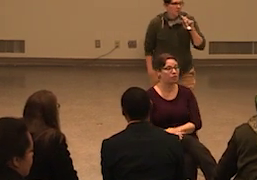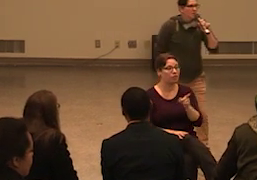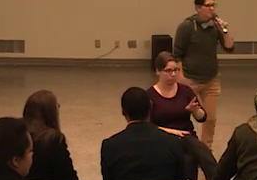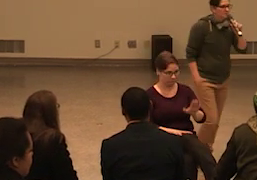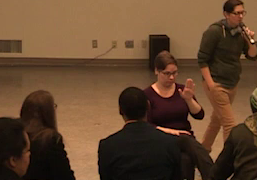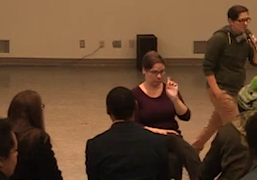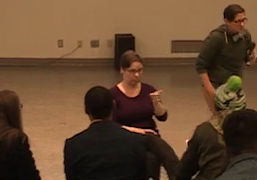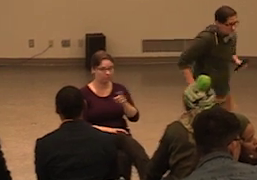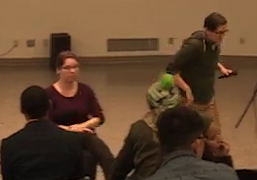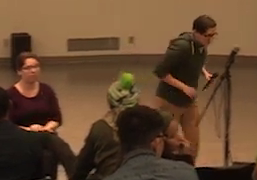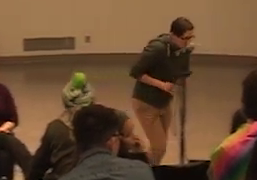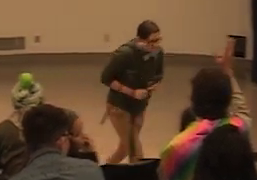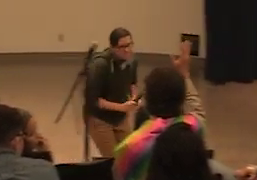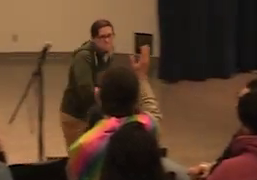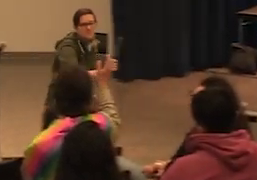Okay.